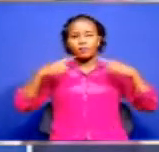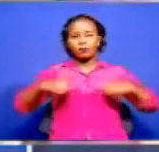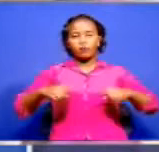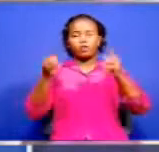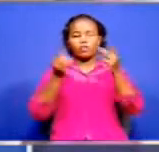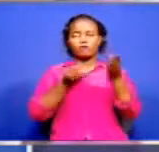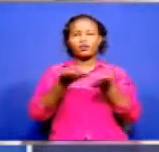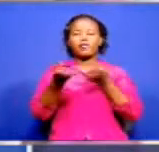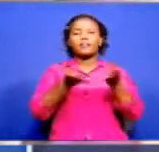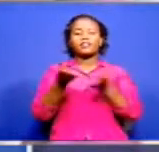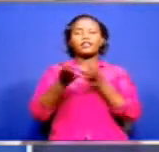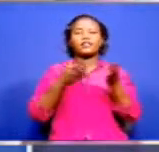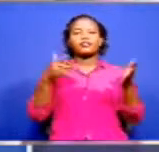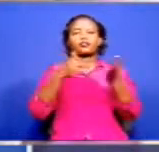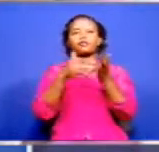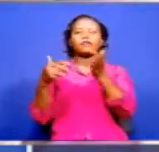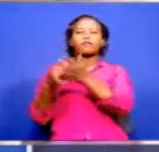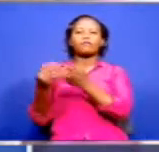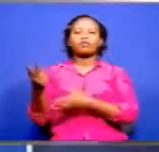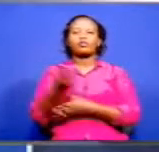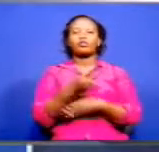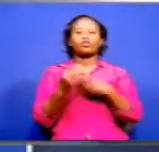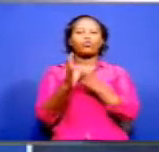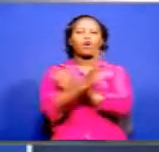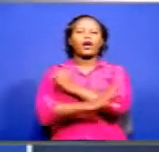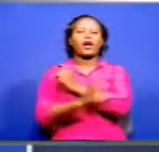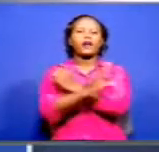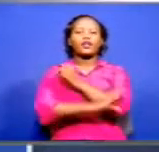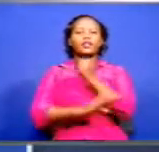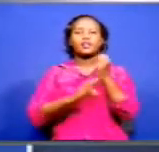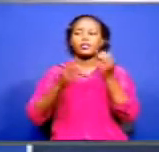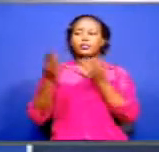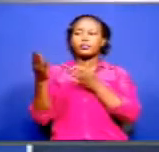trade barrier between the two nations.